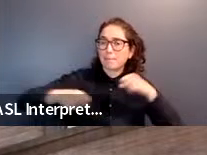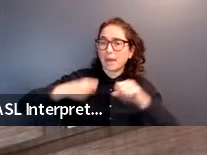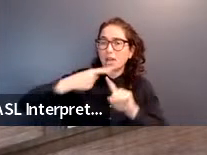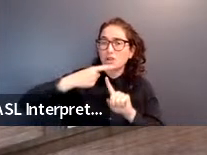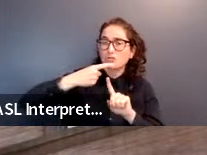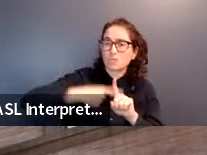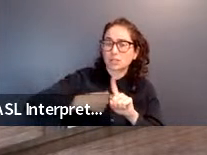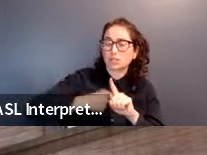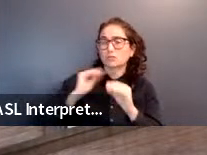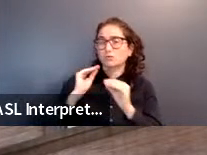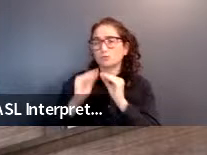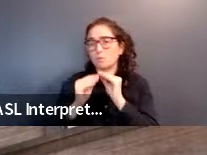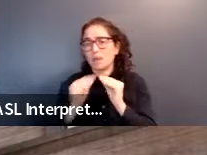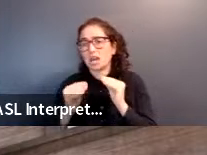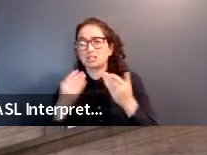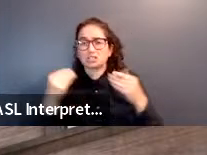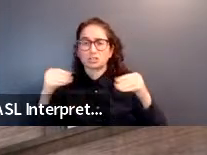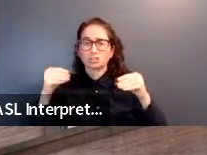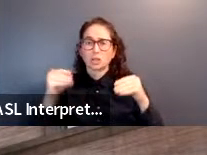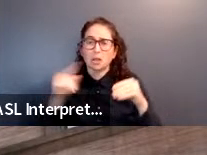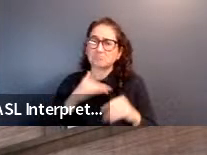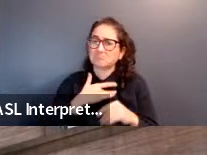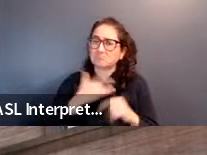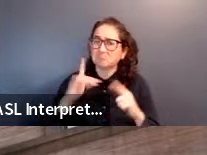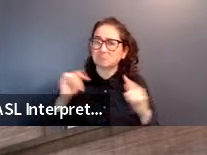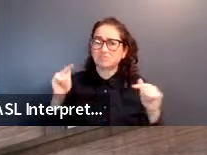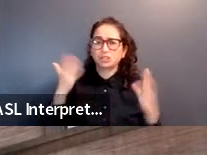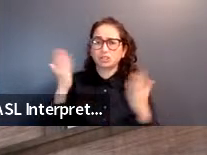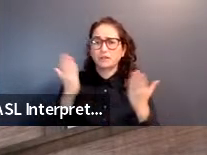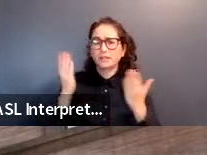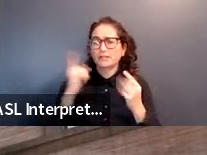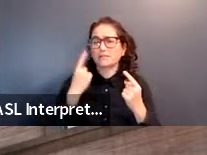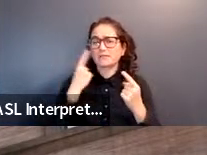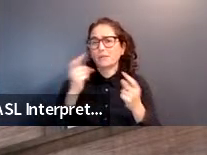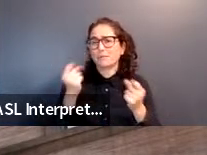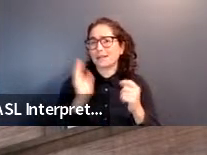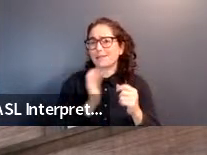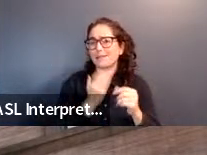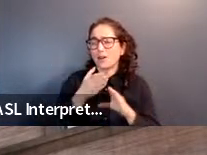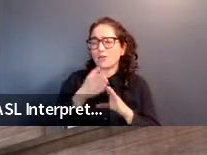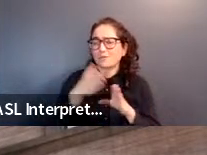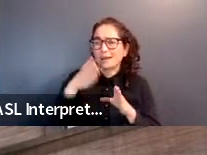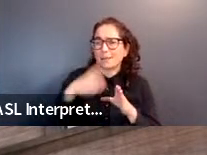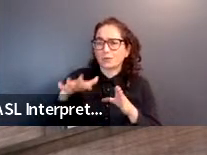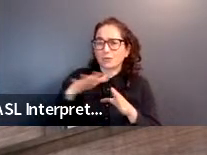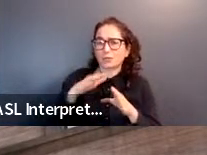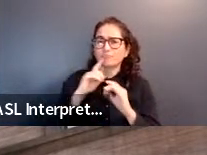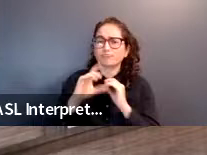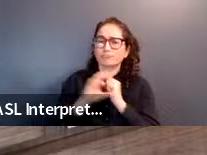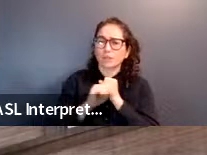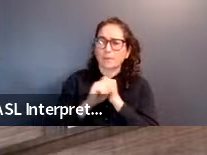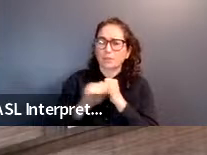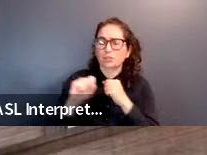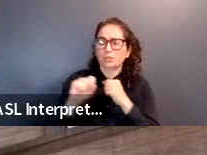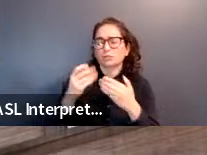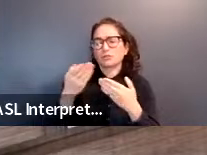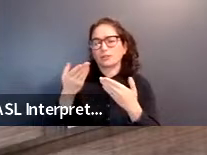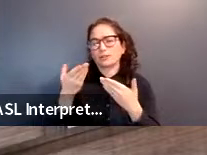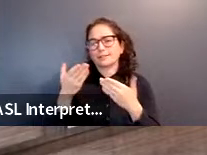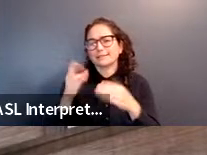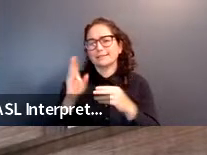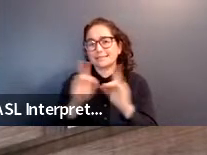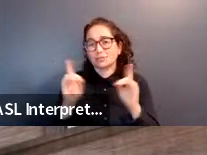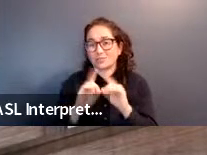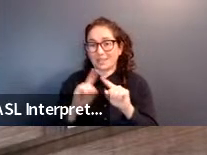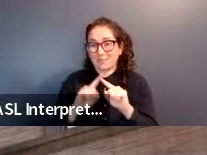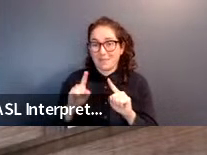repairs. It's a pretty typical range of services, especially along many of our neighborhood commercial districts. However, the commercial zoning